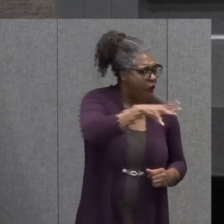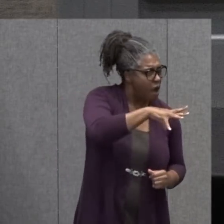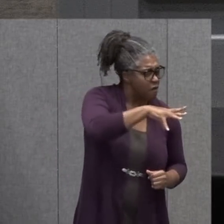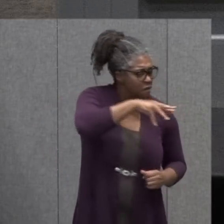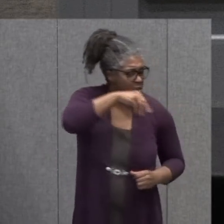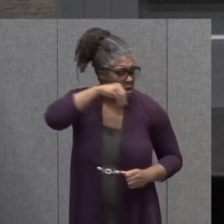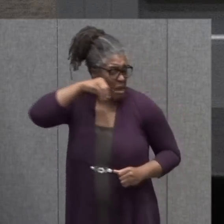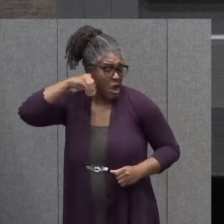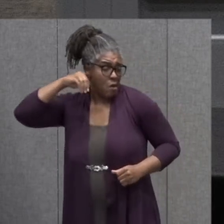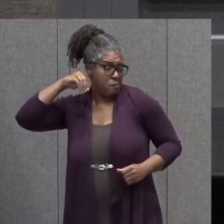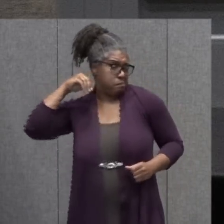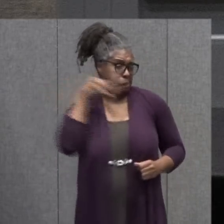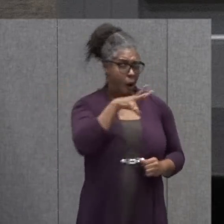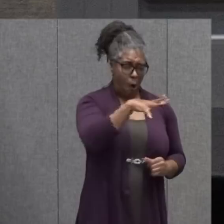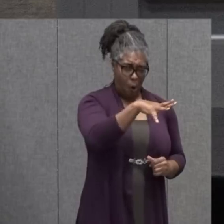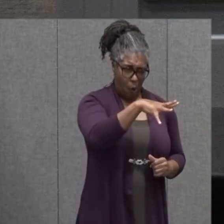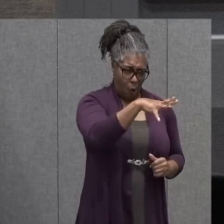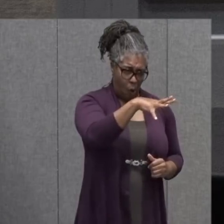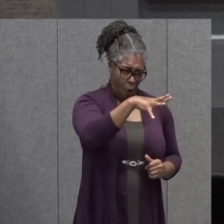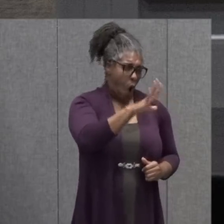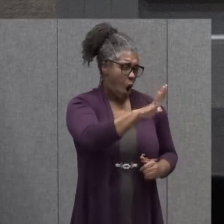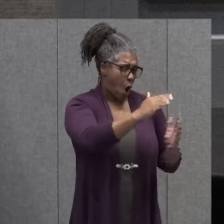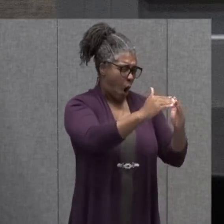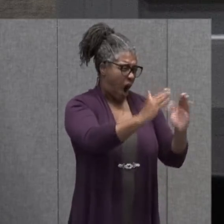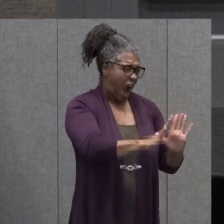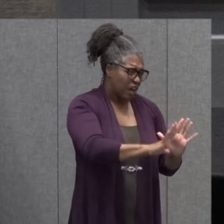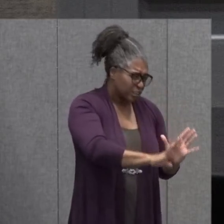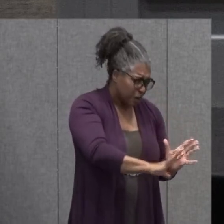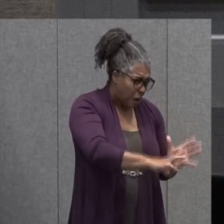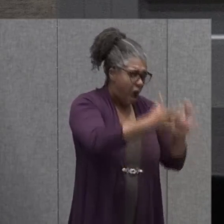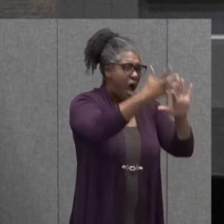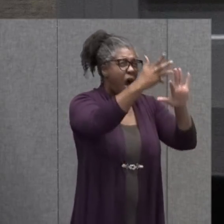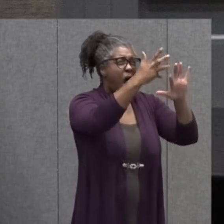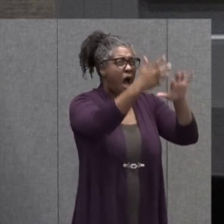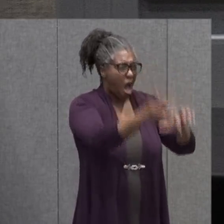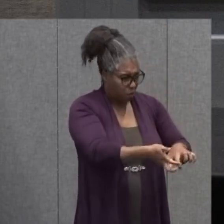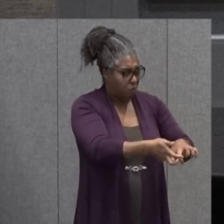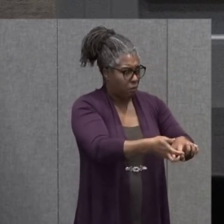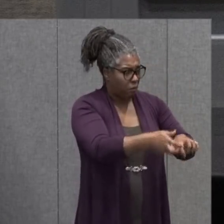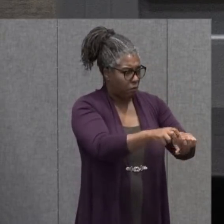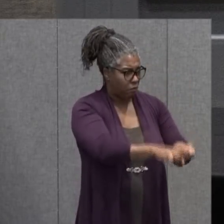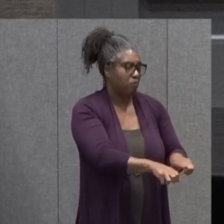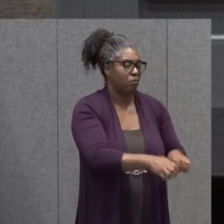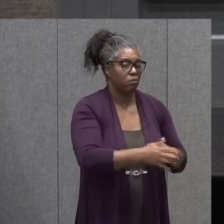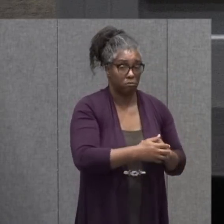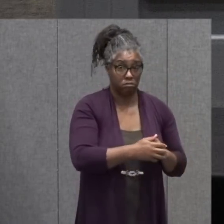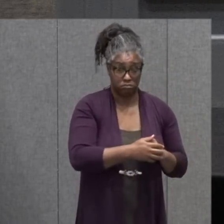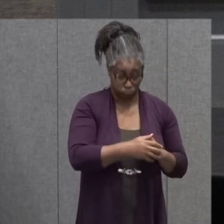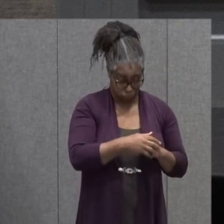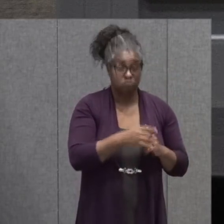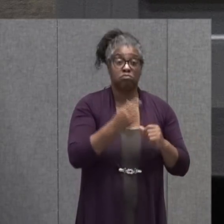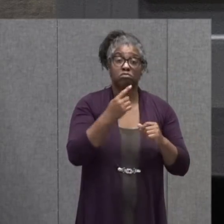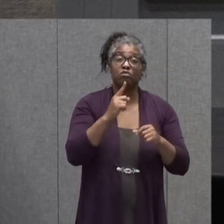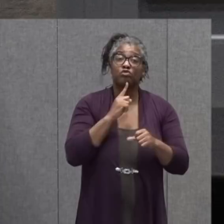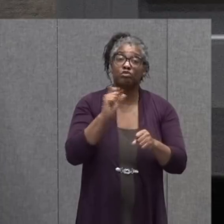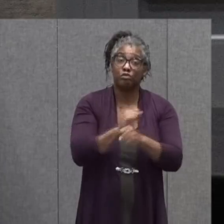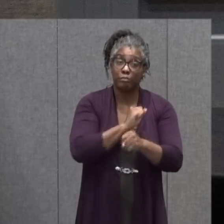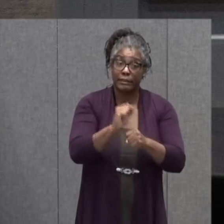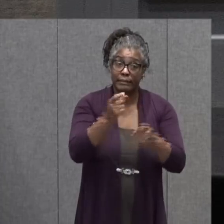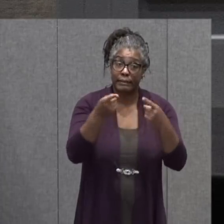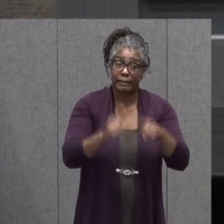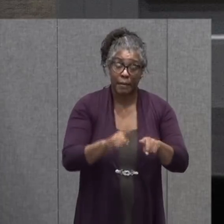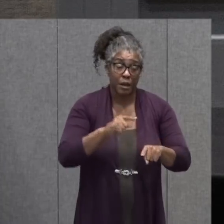puff and I'll blow your house down," cried the wolf. And that's exactly what he